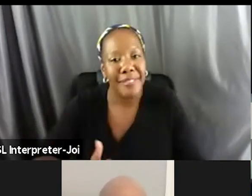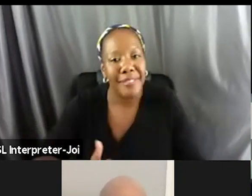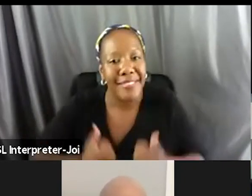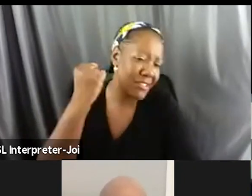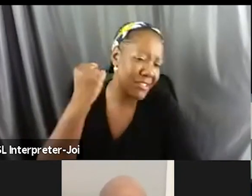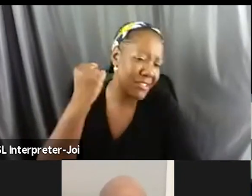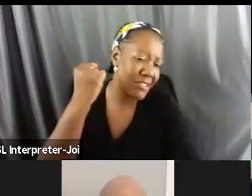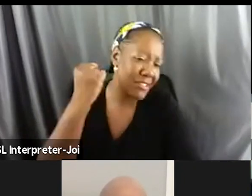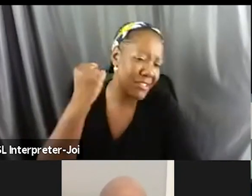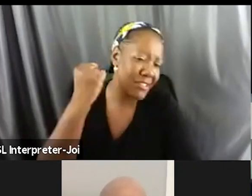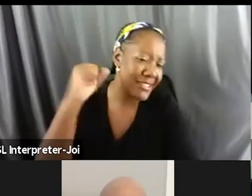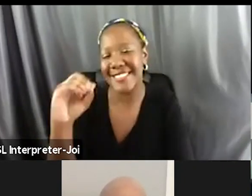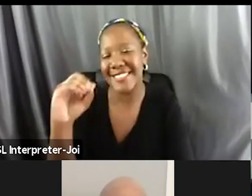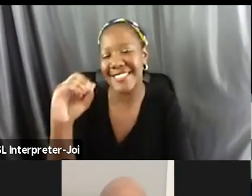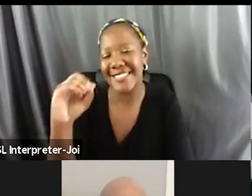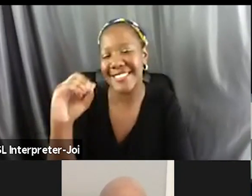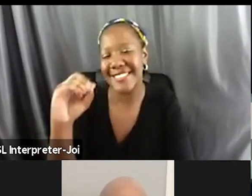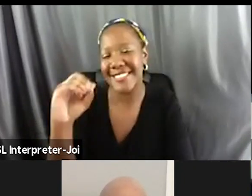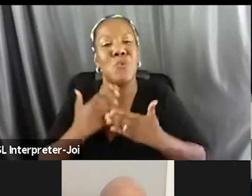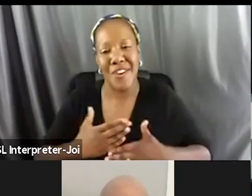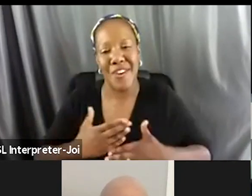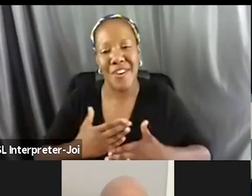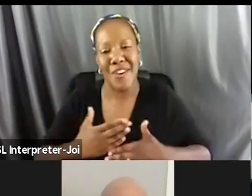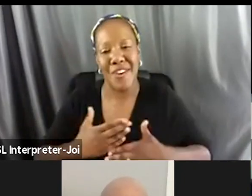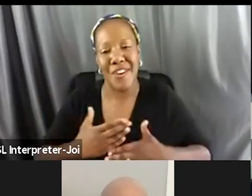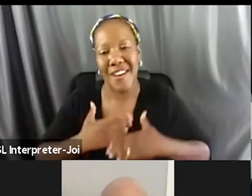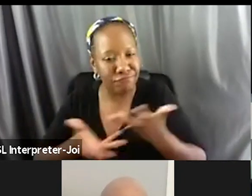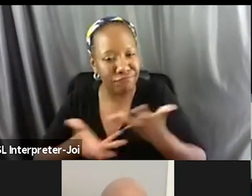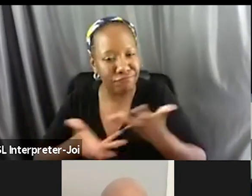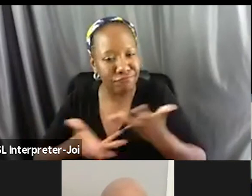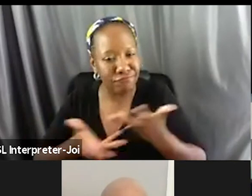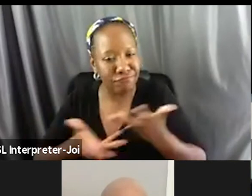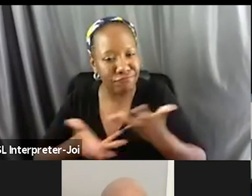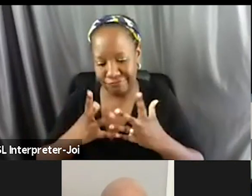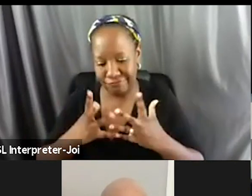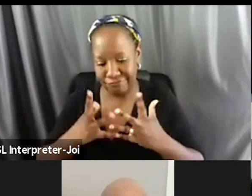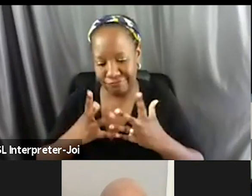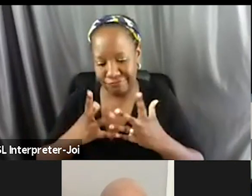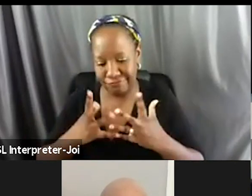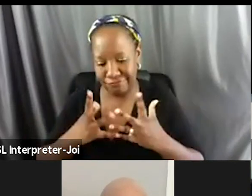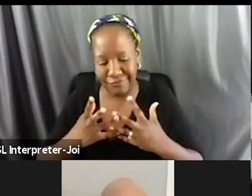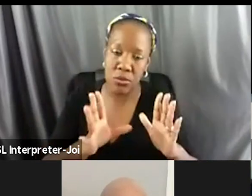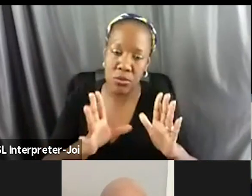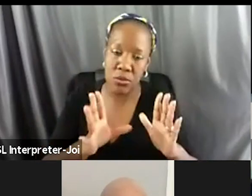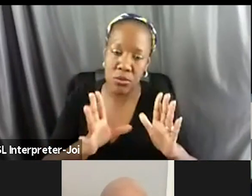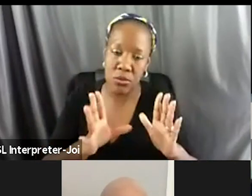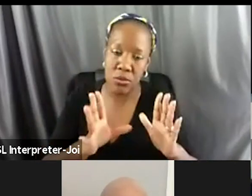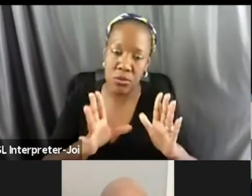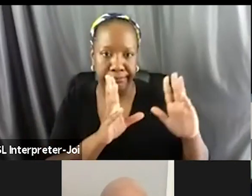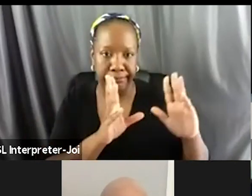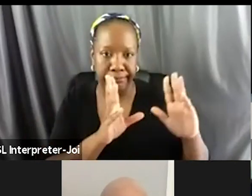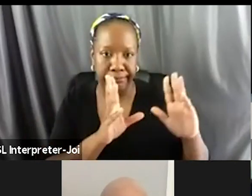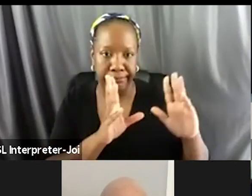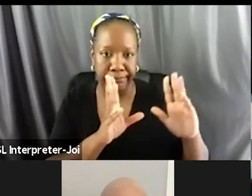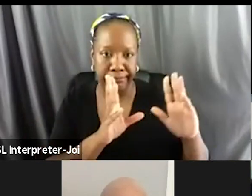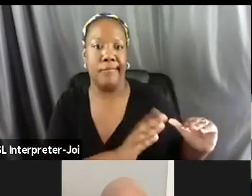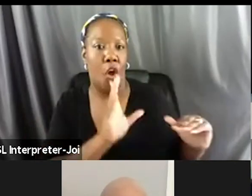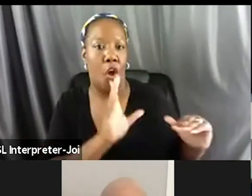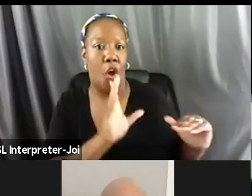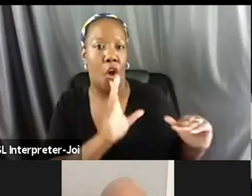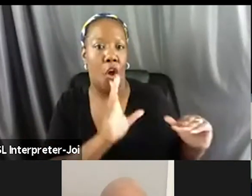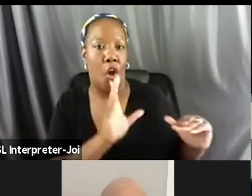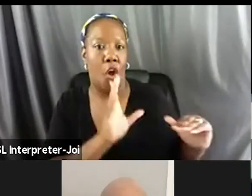the joy in engaging who you are, like not to downplay all the horrible things that you guys have had to deal with and people being